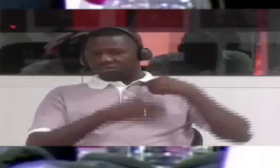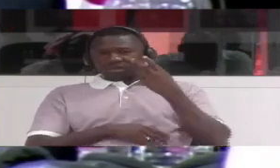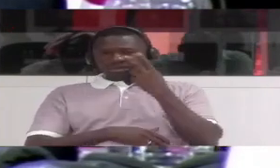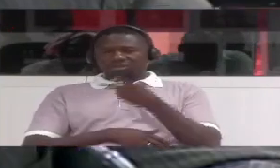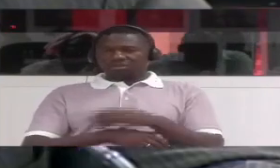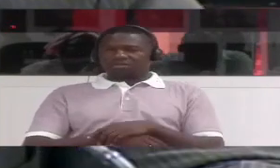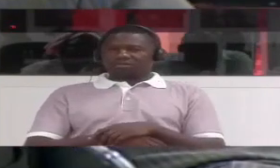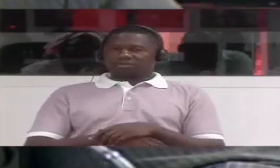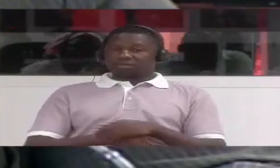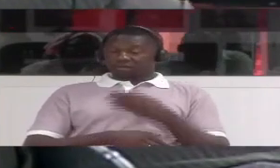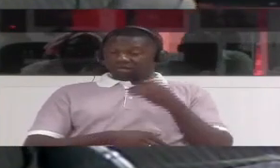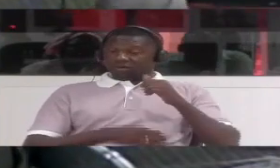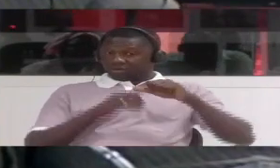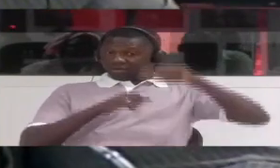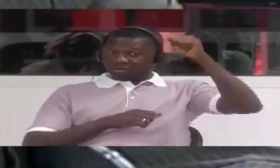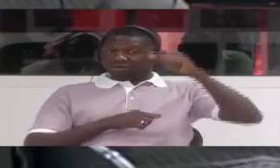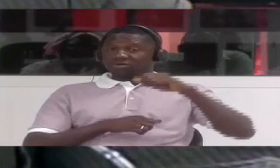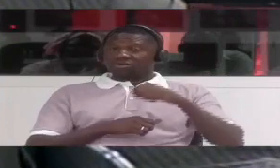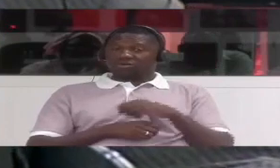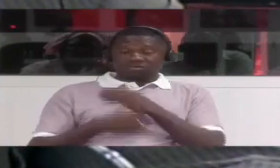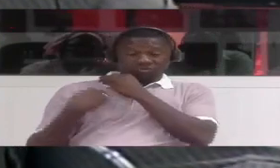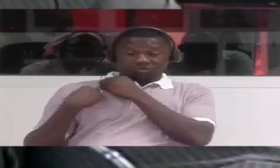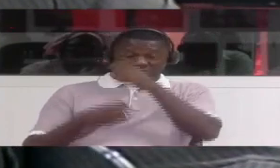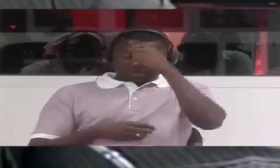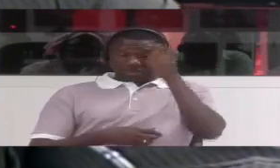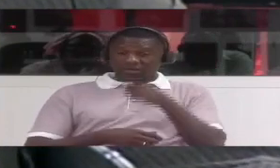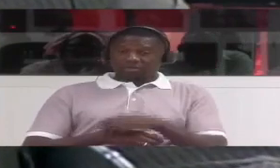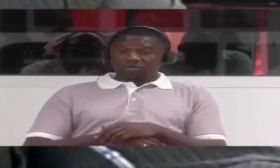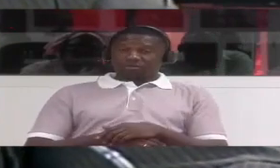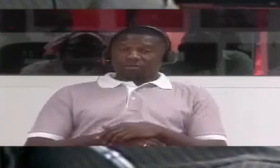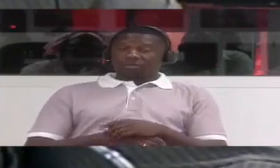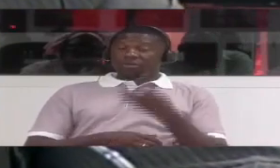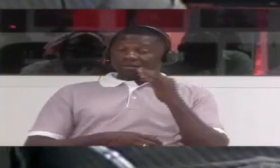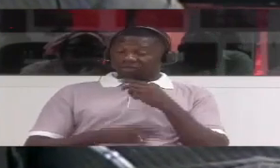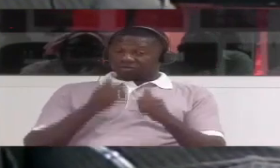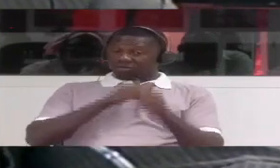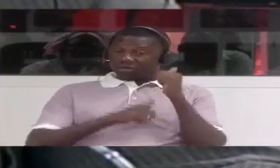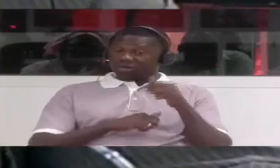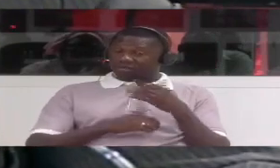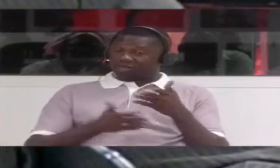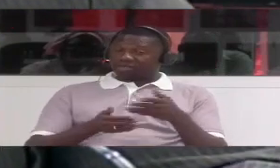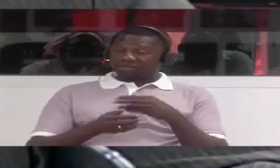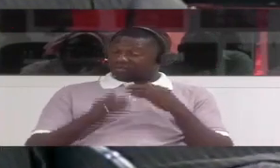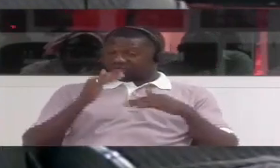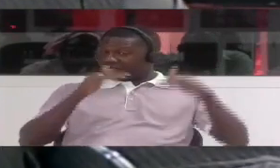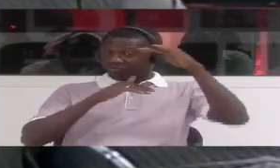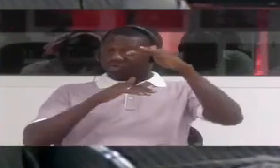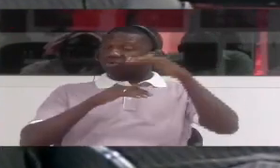must be senior because at the time of our torture, he was operations. So if he were to go back, he probably would be that or above